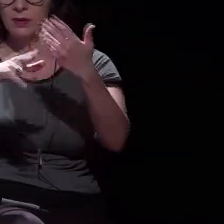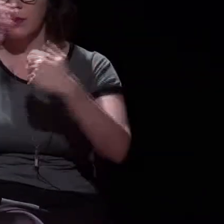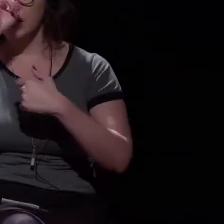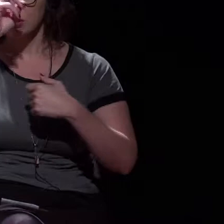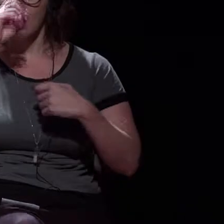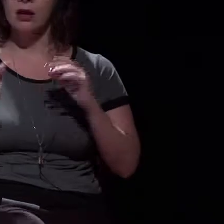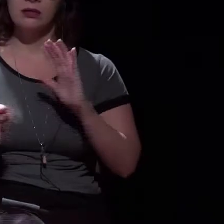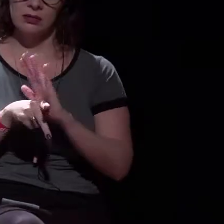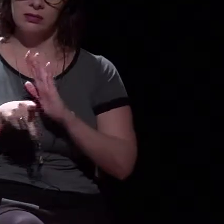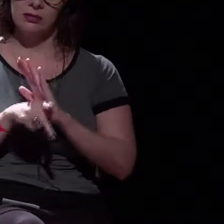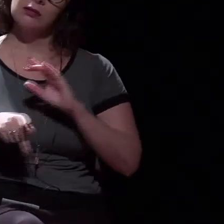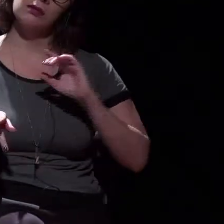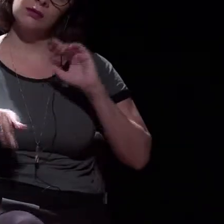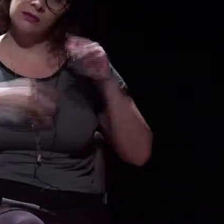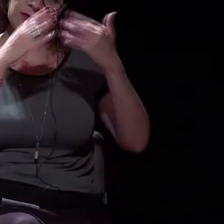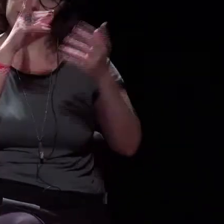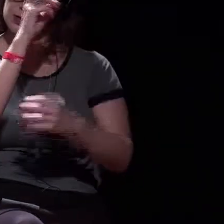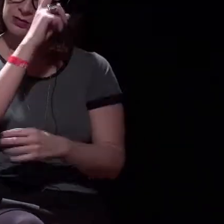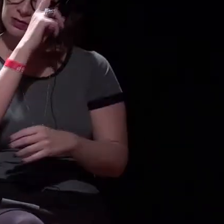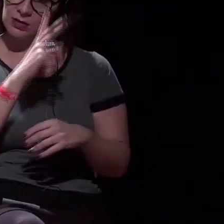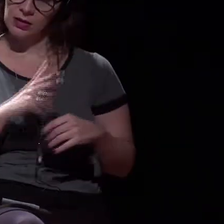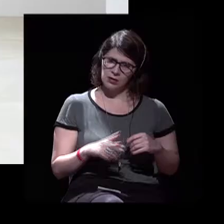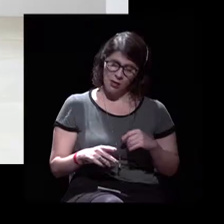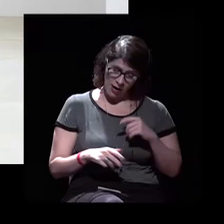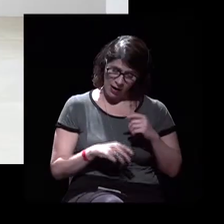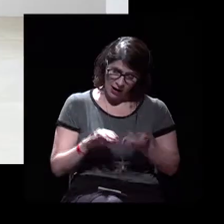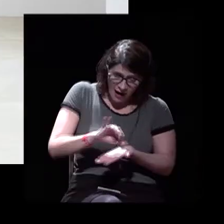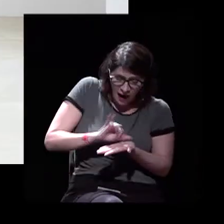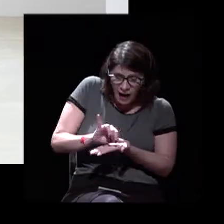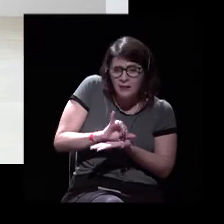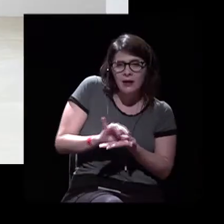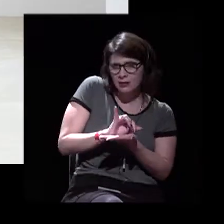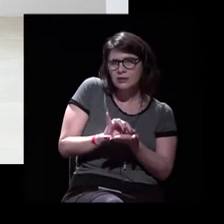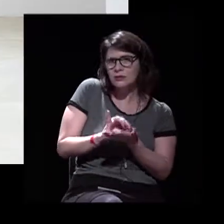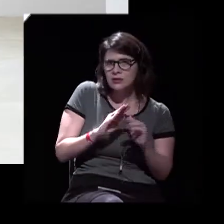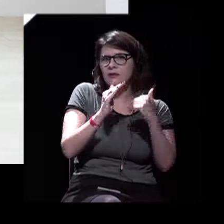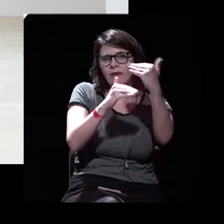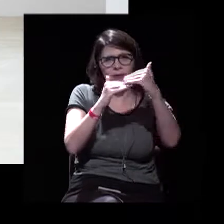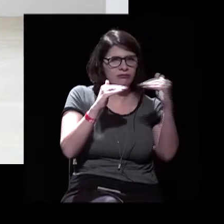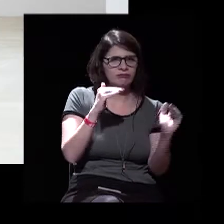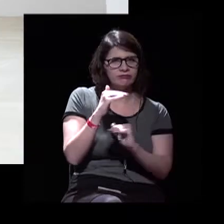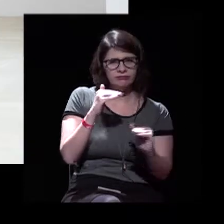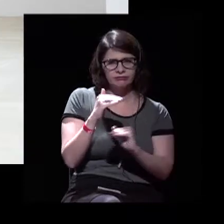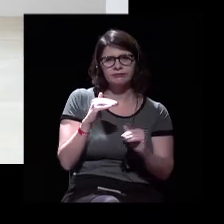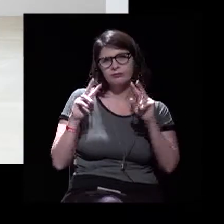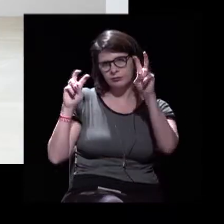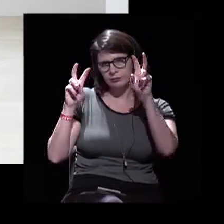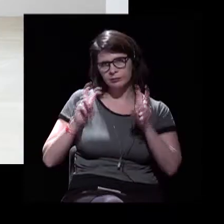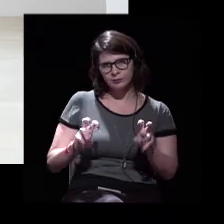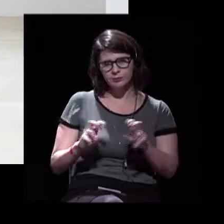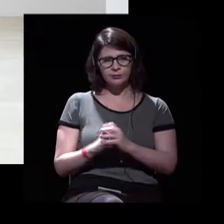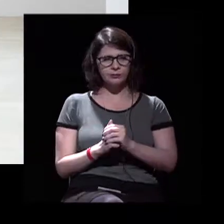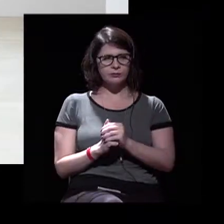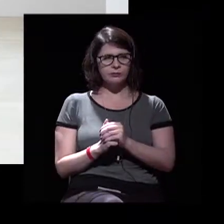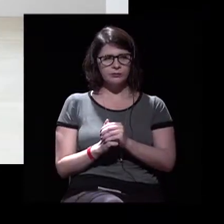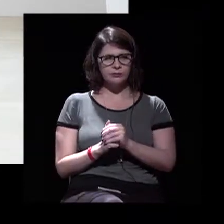the development of capitalism itself. And I close quote. Inscribed in this context, the research for